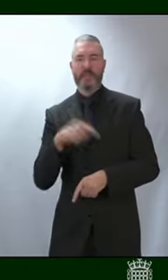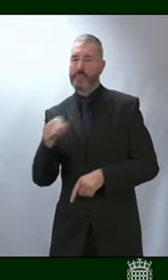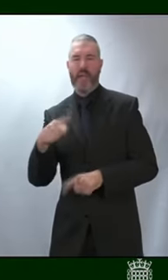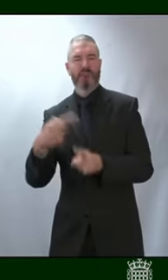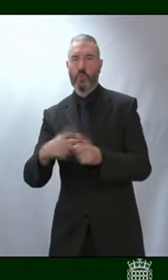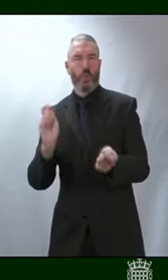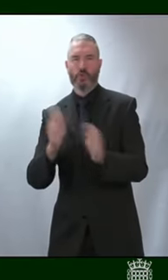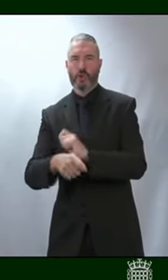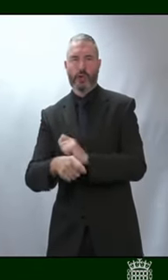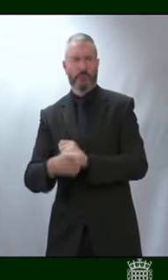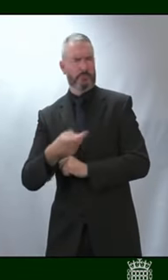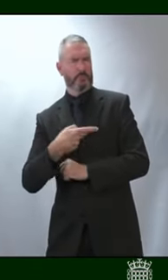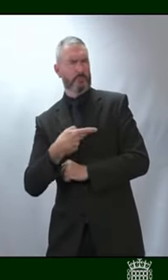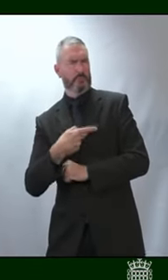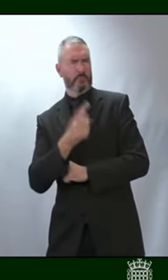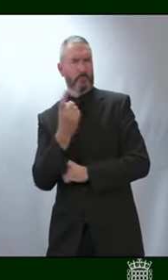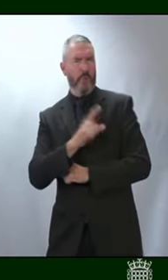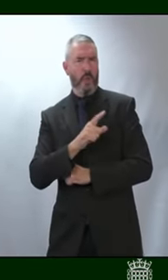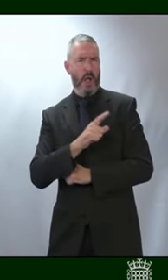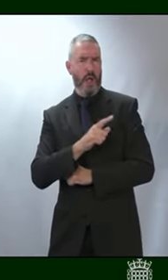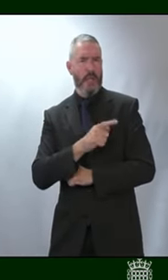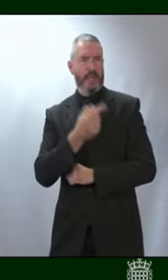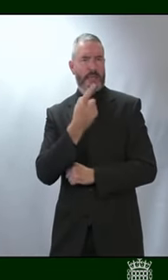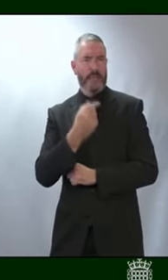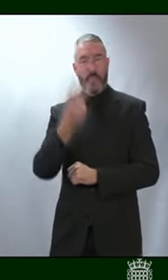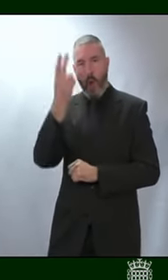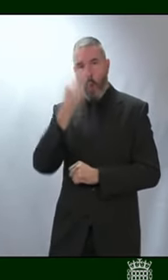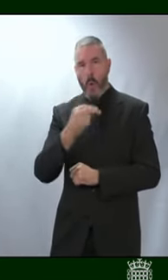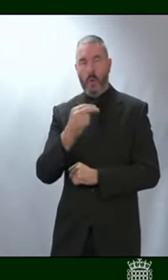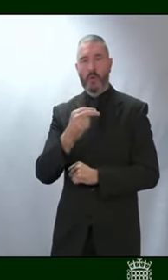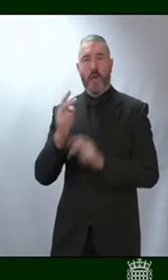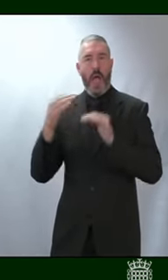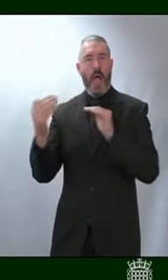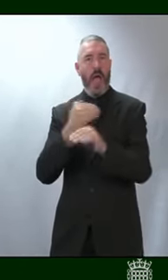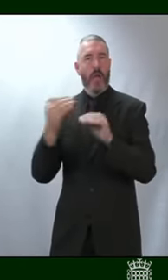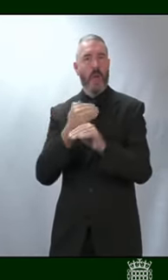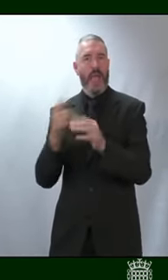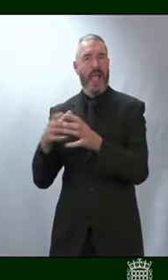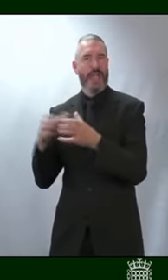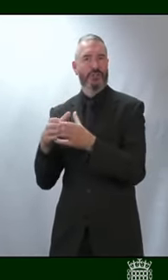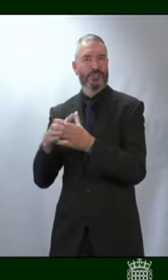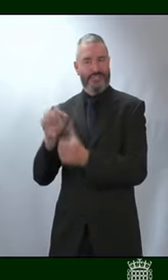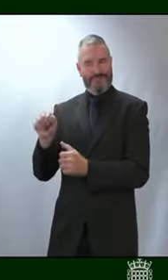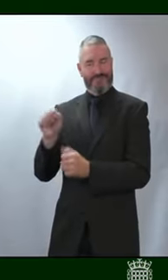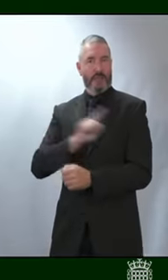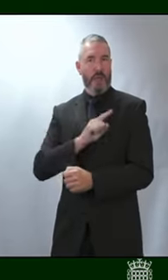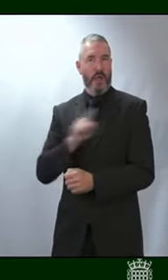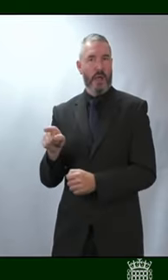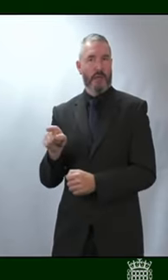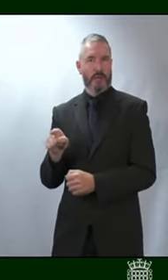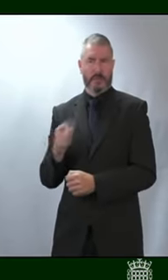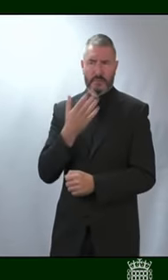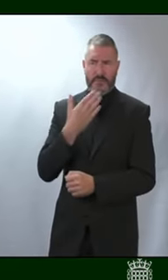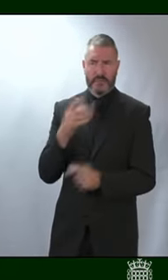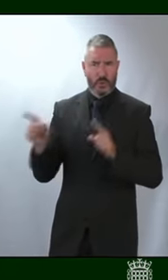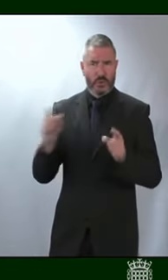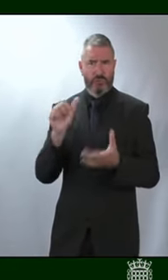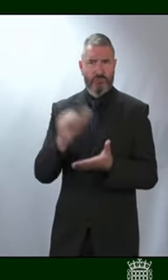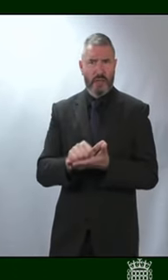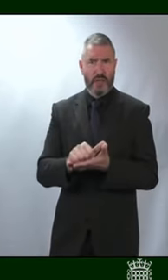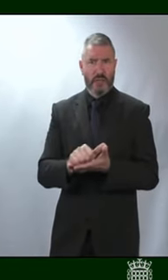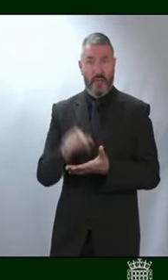happen, blaming the change from the old Highways Agency. Can my right honourable friend tell me when,